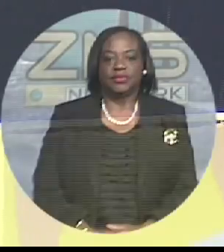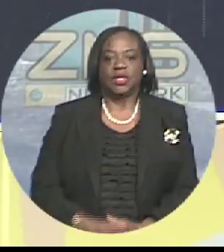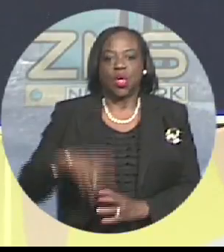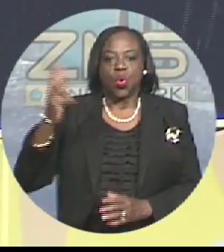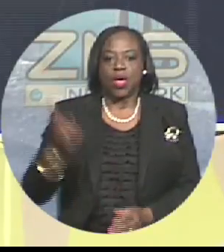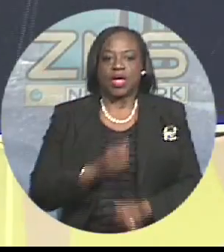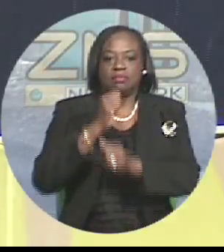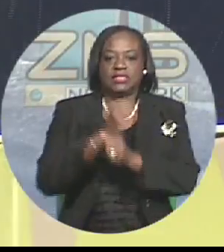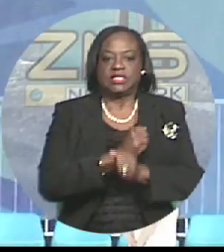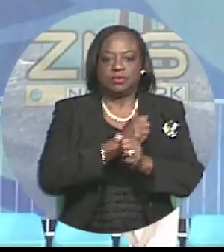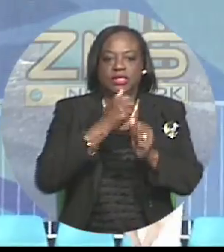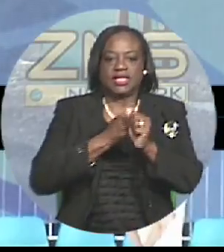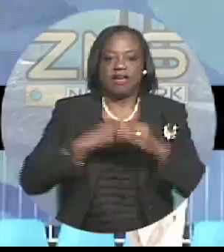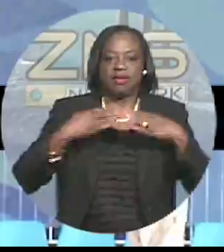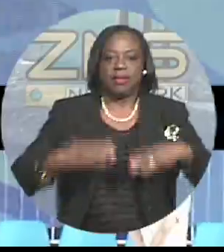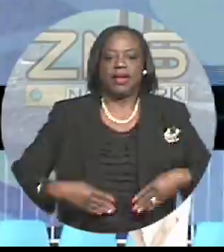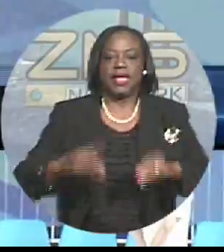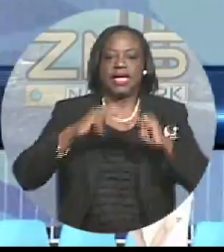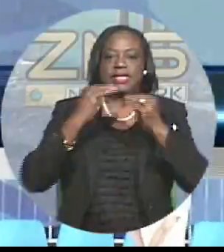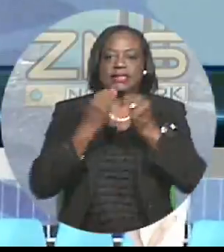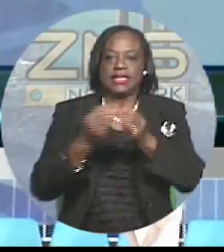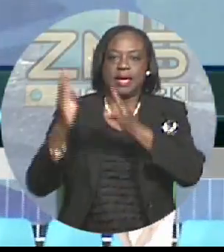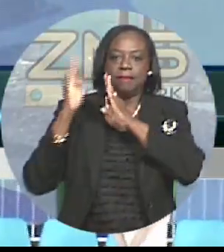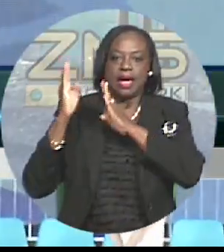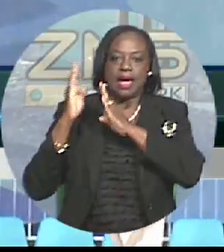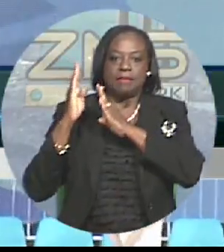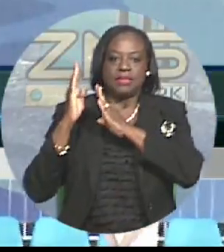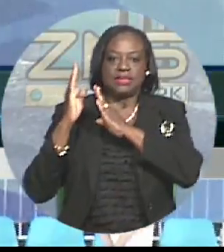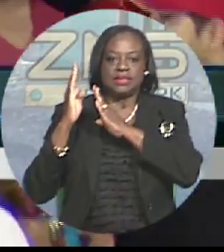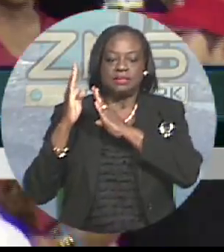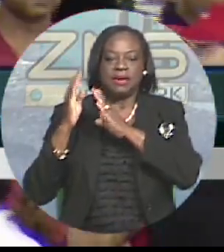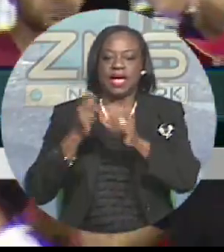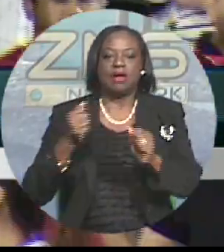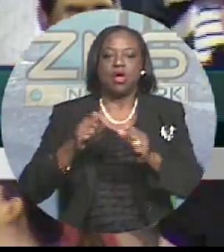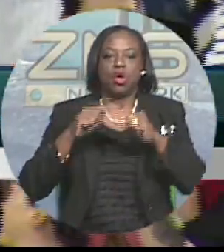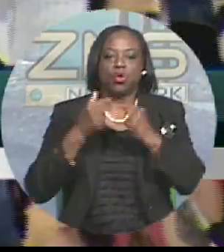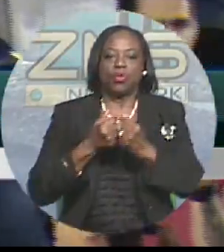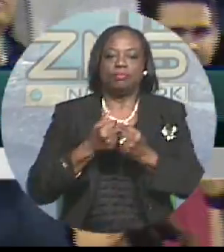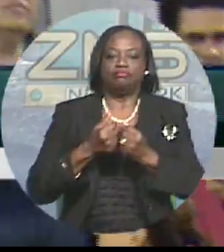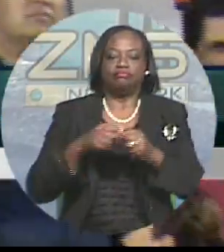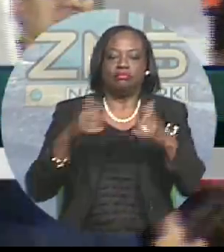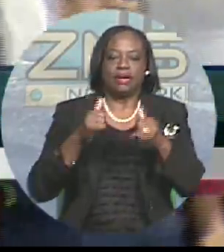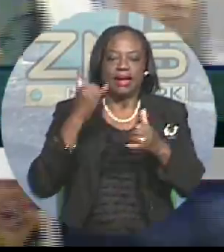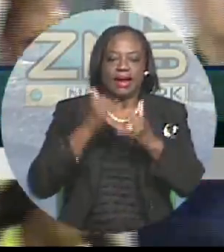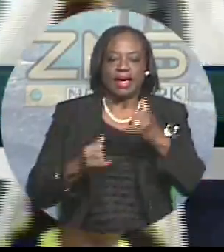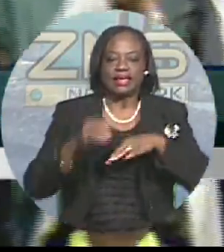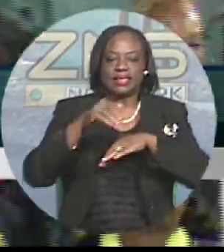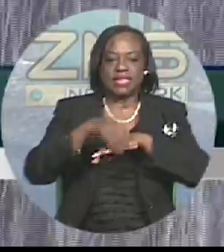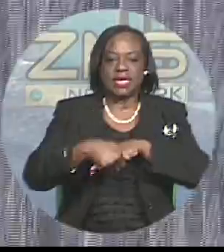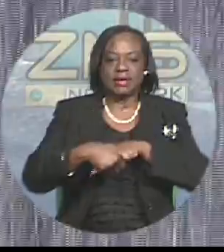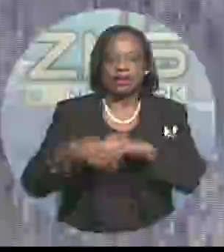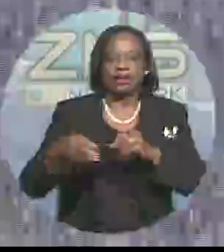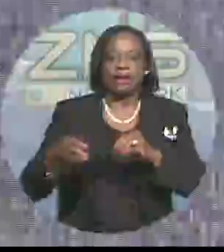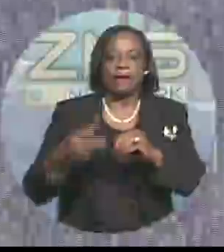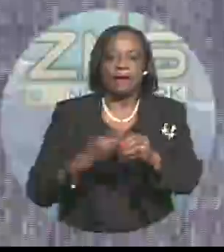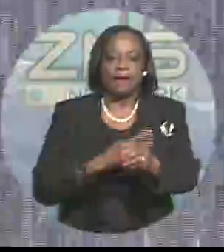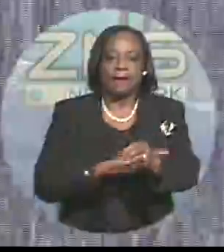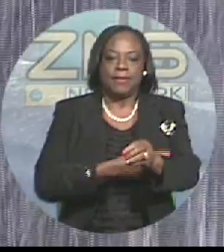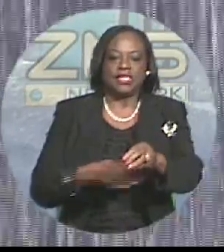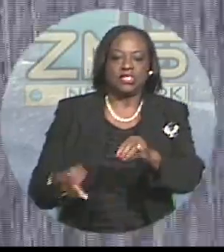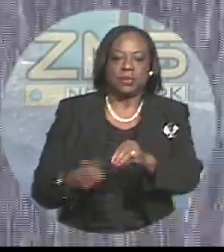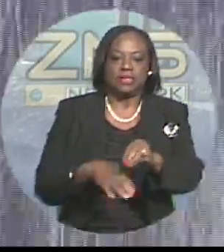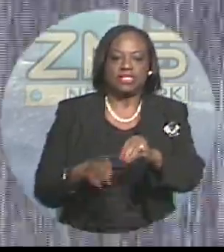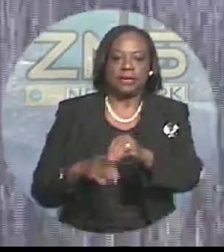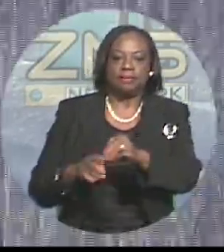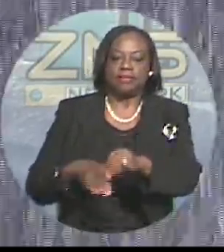Welcome to sports, everybody. Team Bahamas closing out group play last night at the CONCACAF Beach Soccer Championships. Kelsey